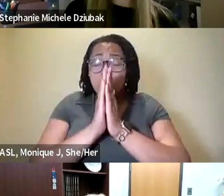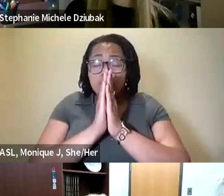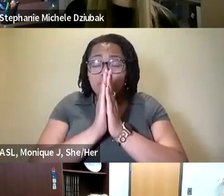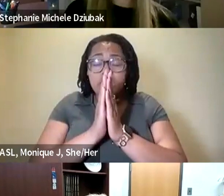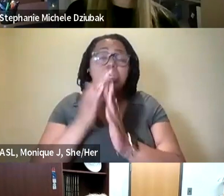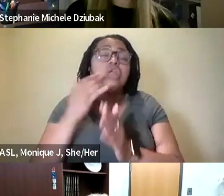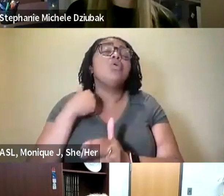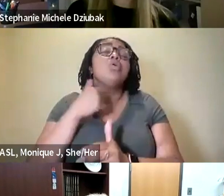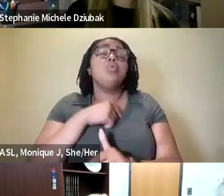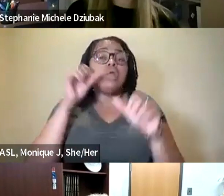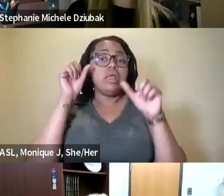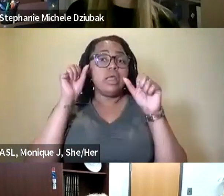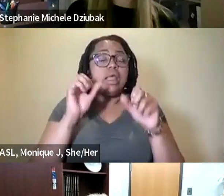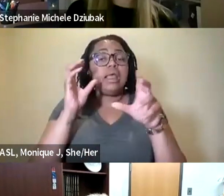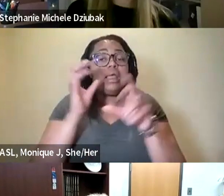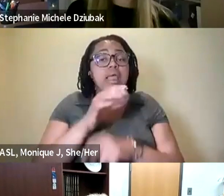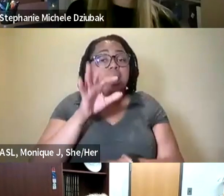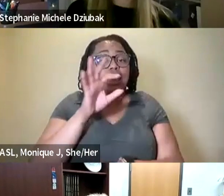we can get